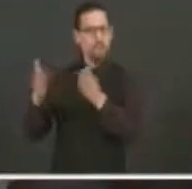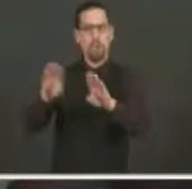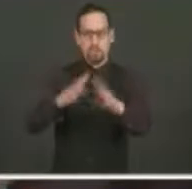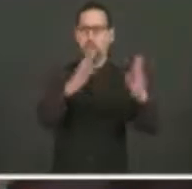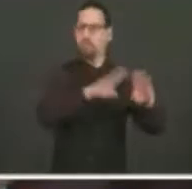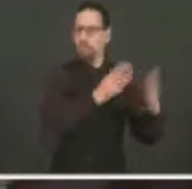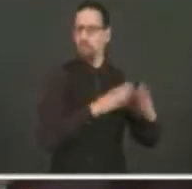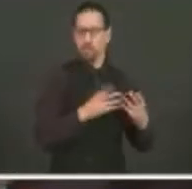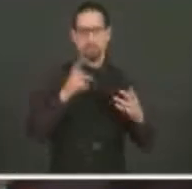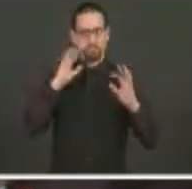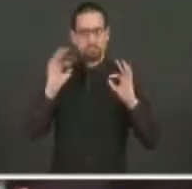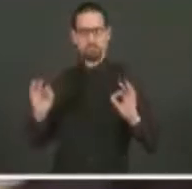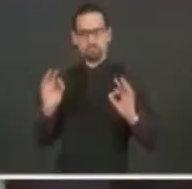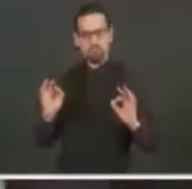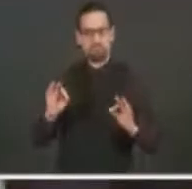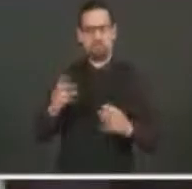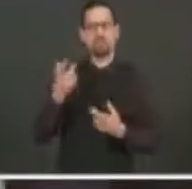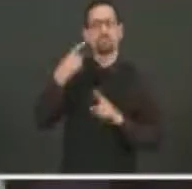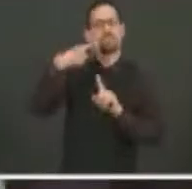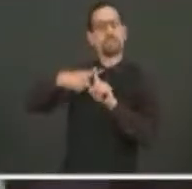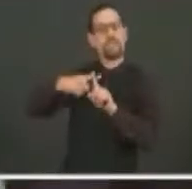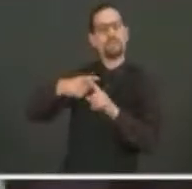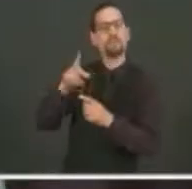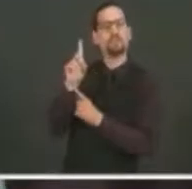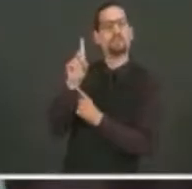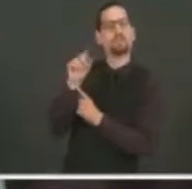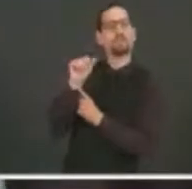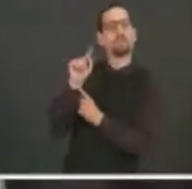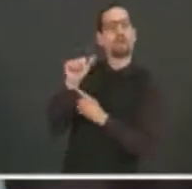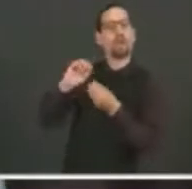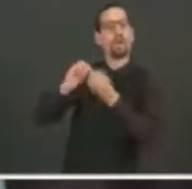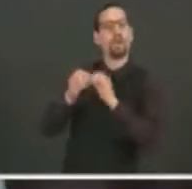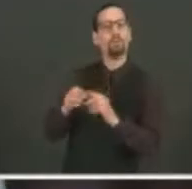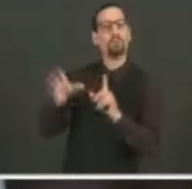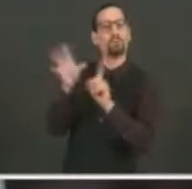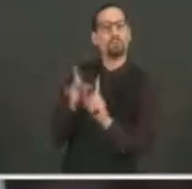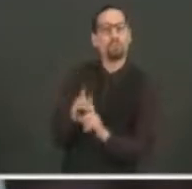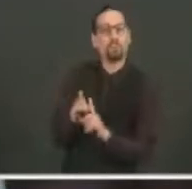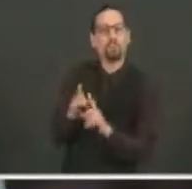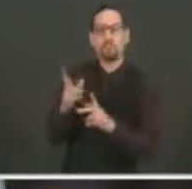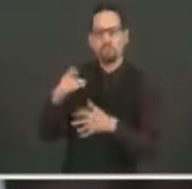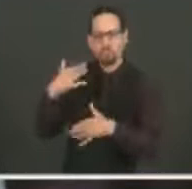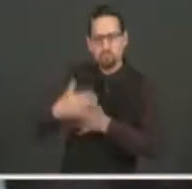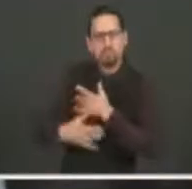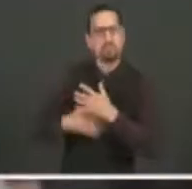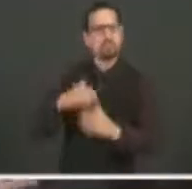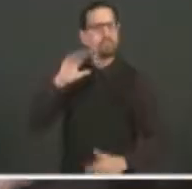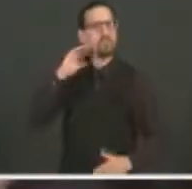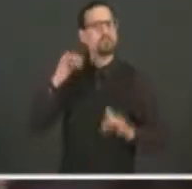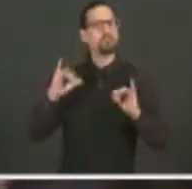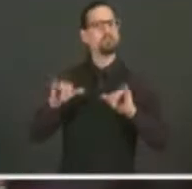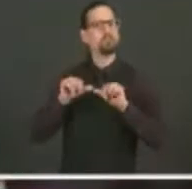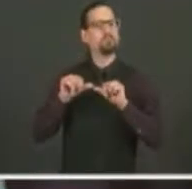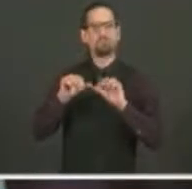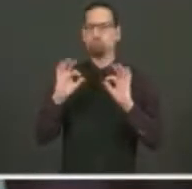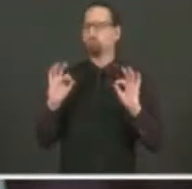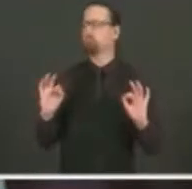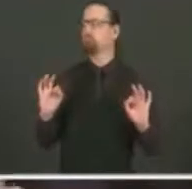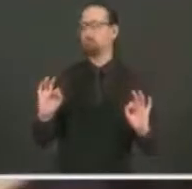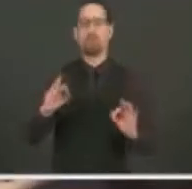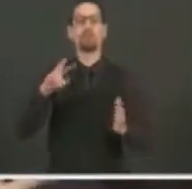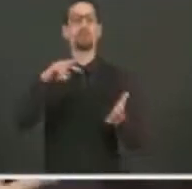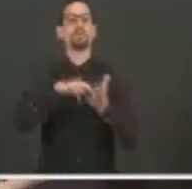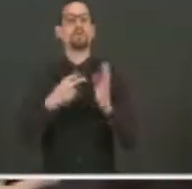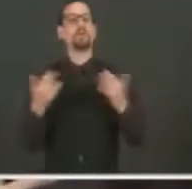data still looks good. Phase 3 is going to be an even more significant reopening.